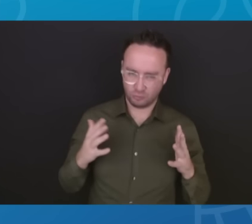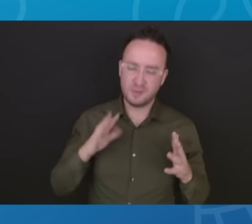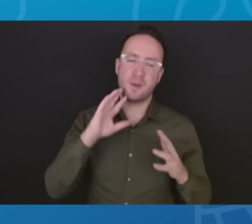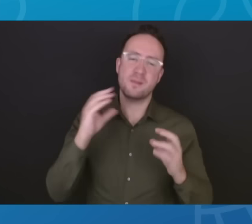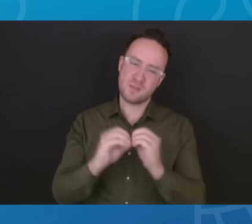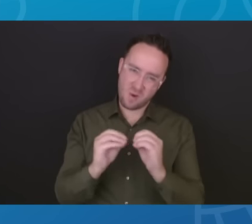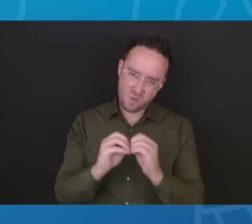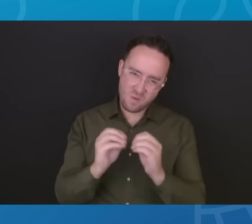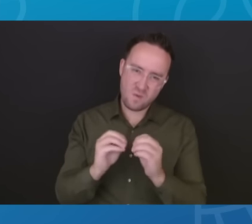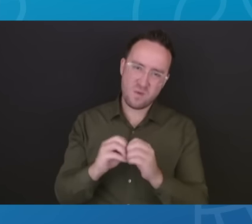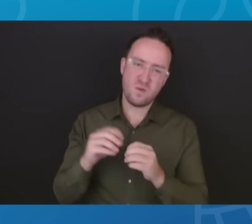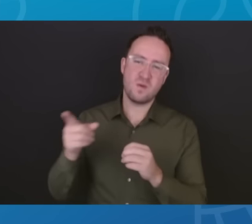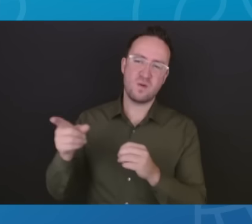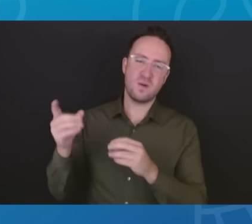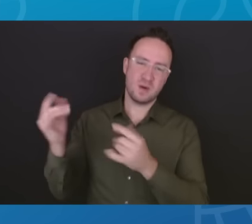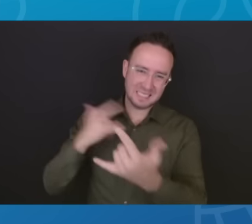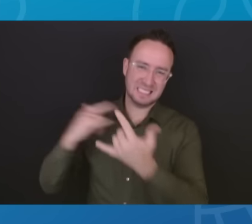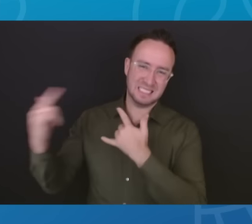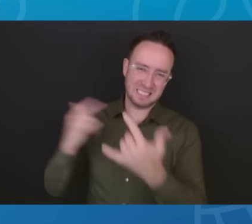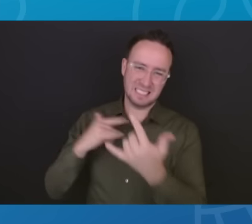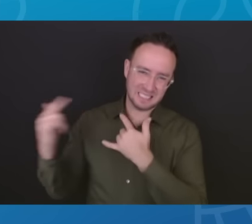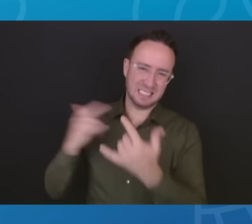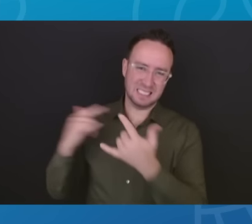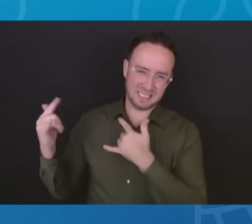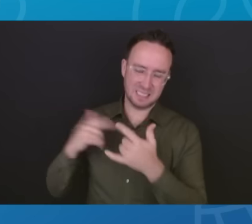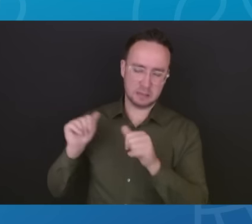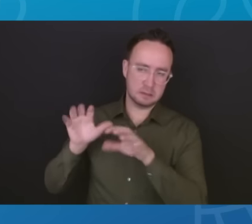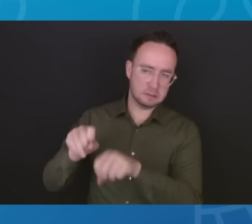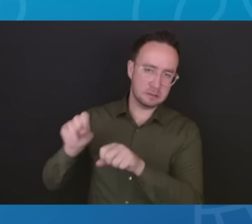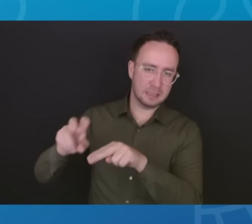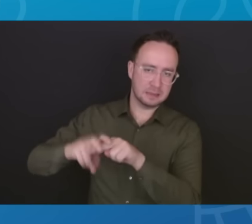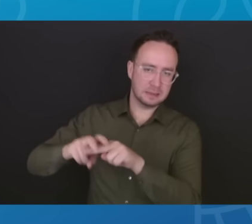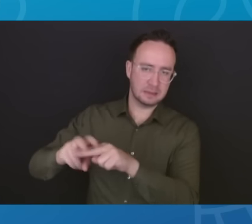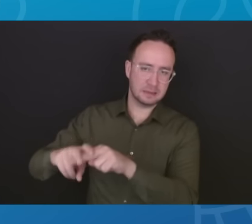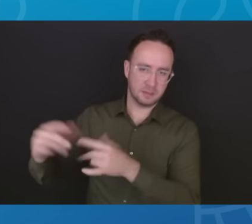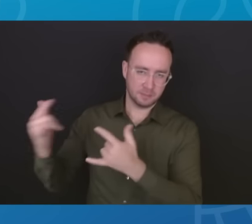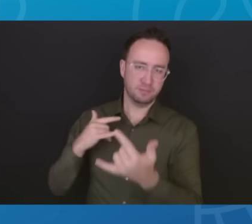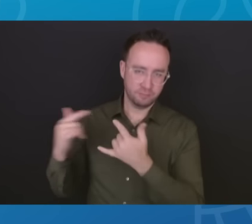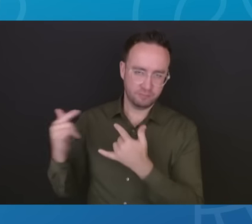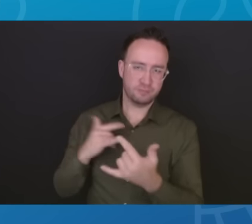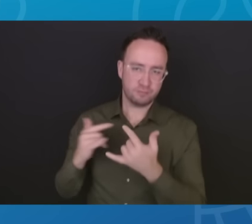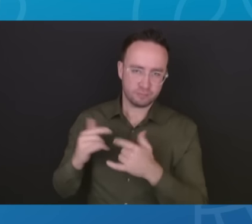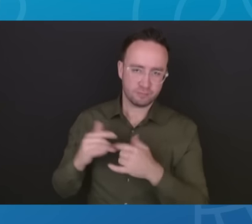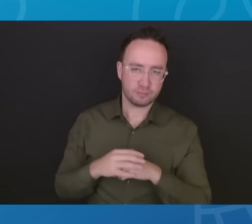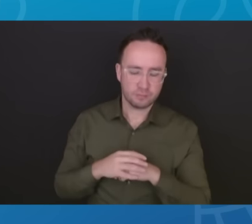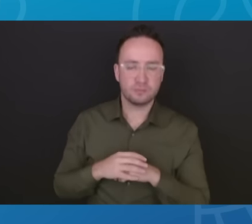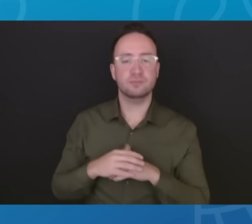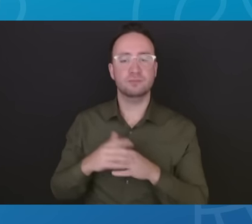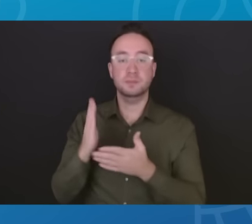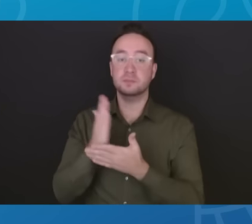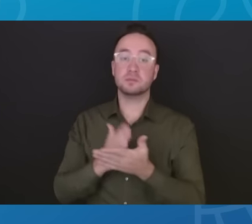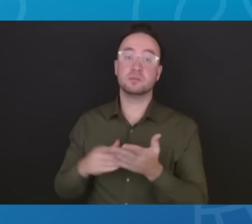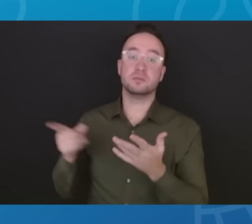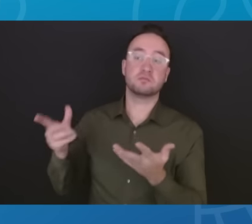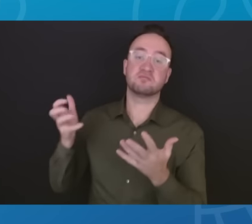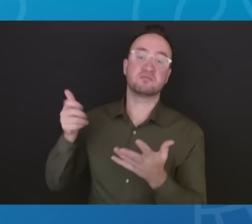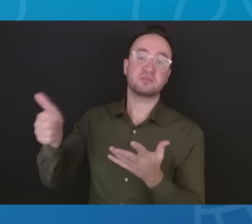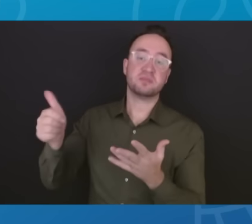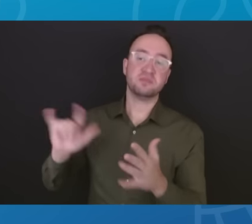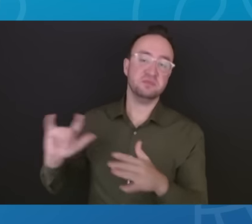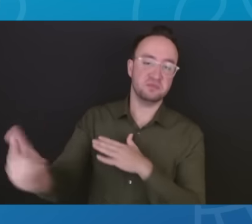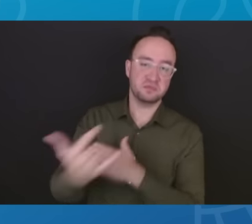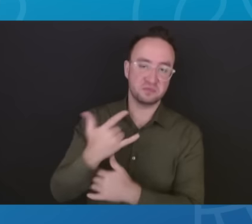where we've been able to block seats. And of course, there are other Americans who leave on commercial flights where they make the arrangements on their own, not through seats. Right. That and then we just to make just to